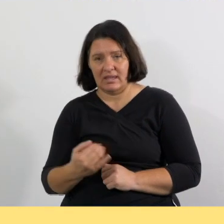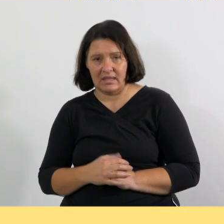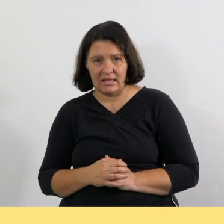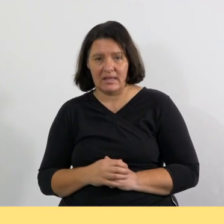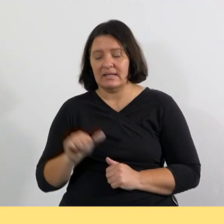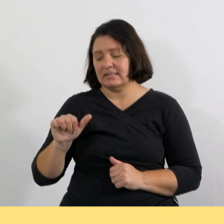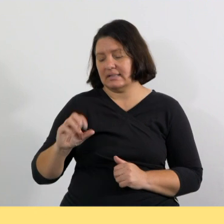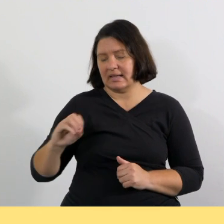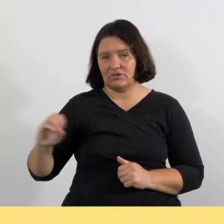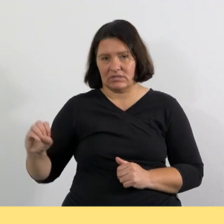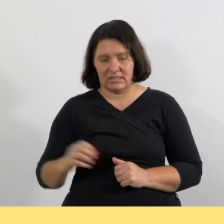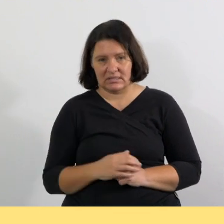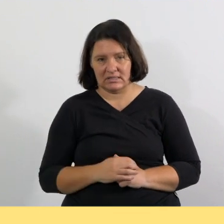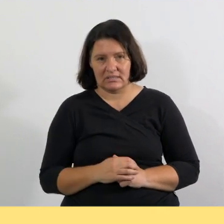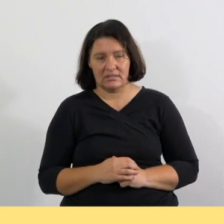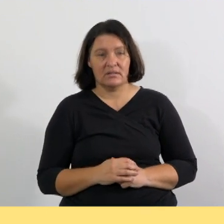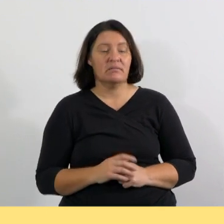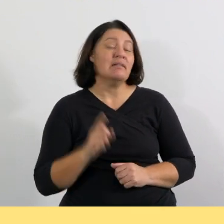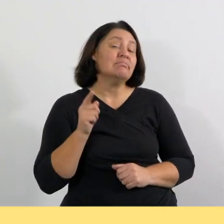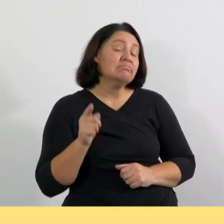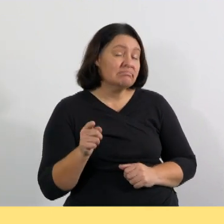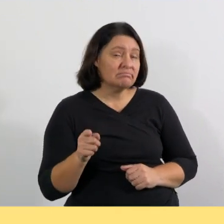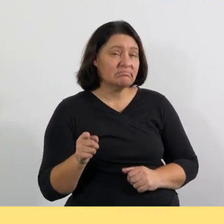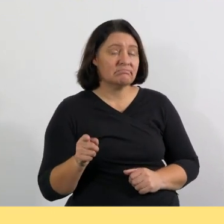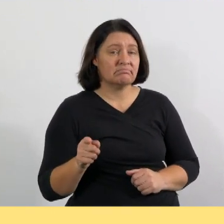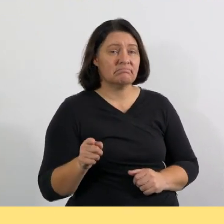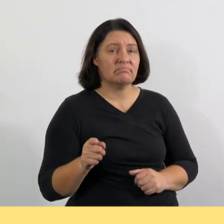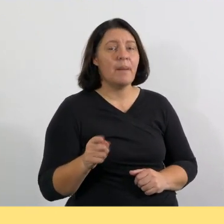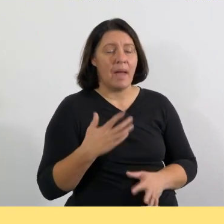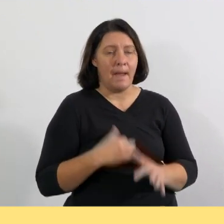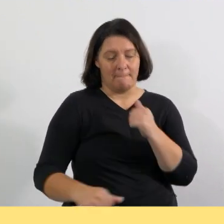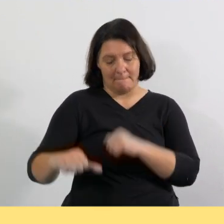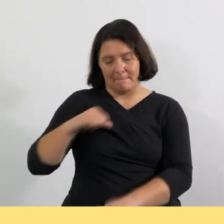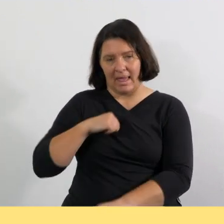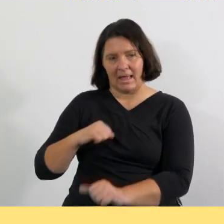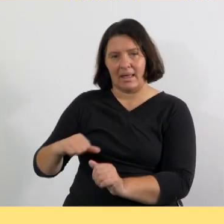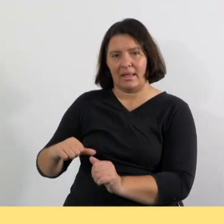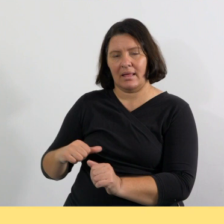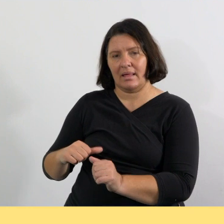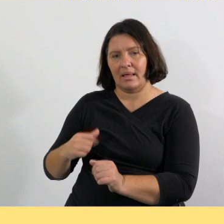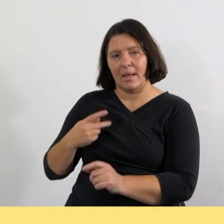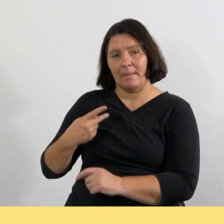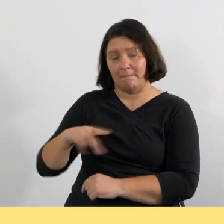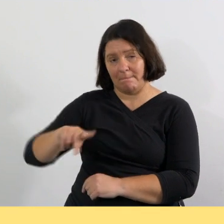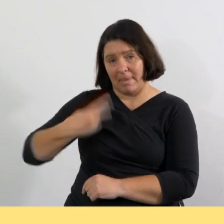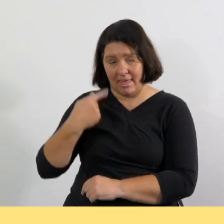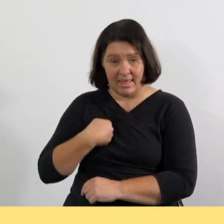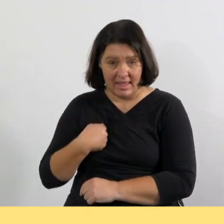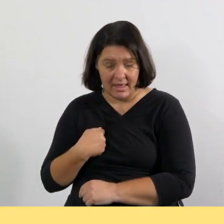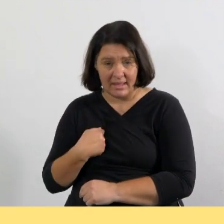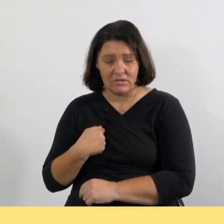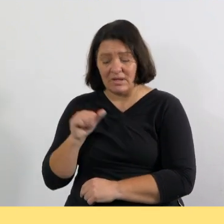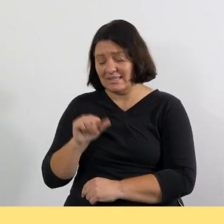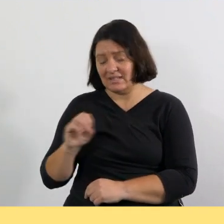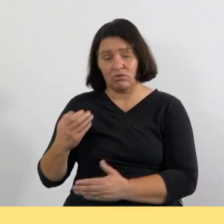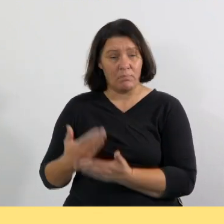CRJ 600. This will then be a refund. So the possible